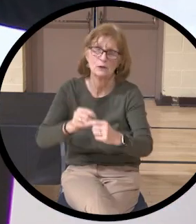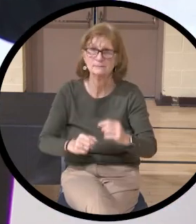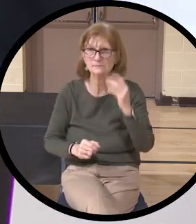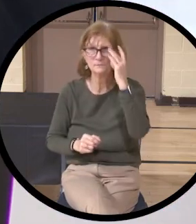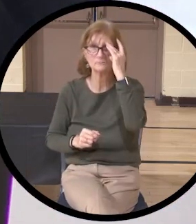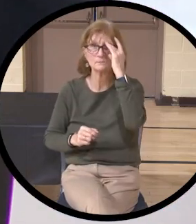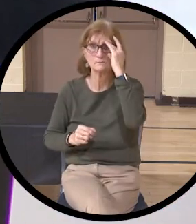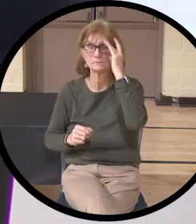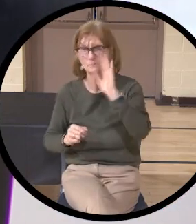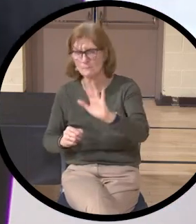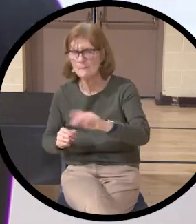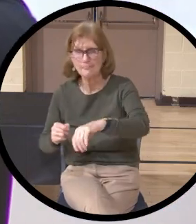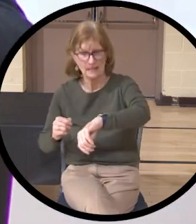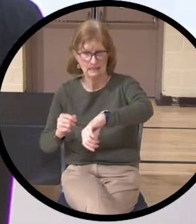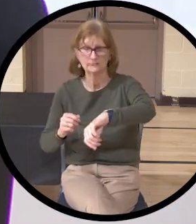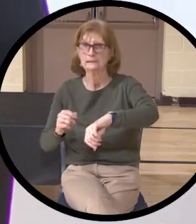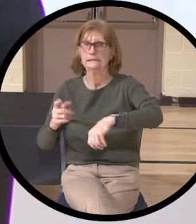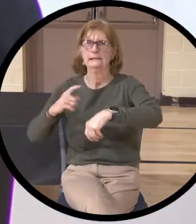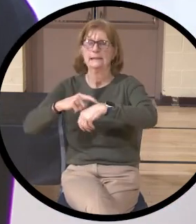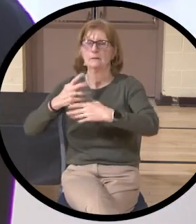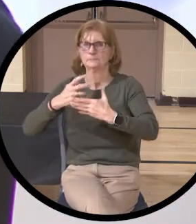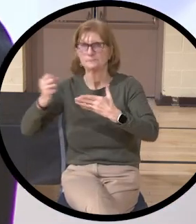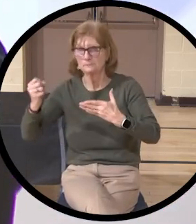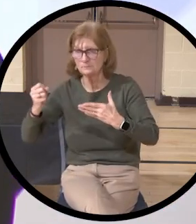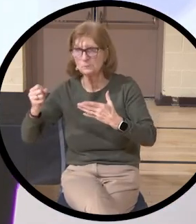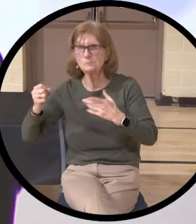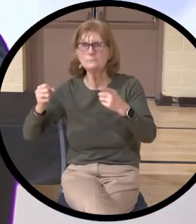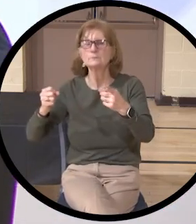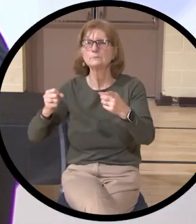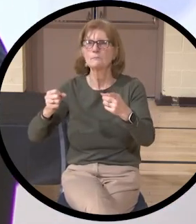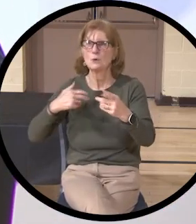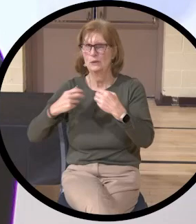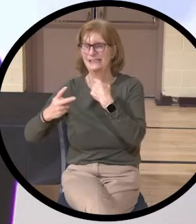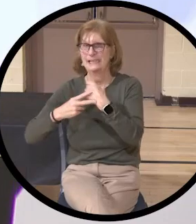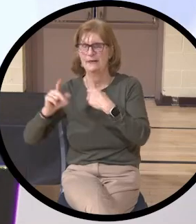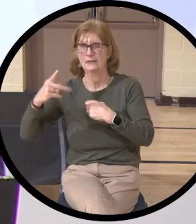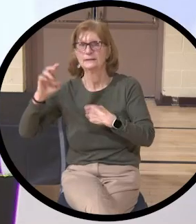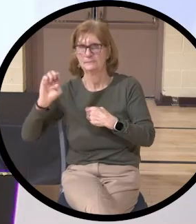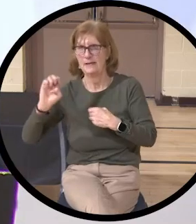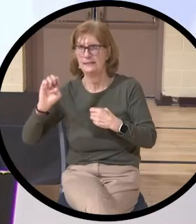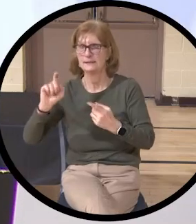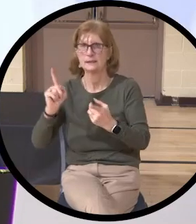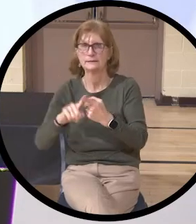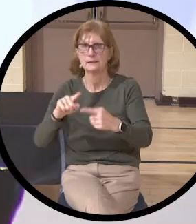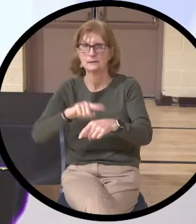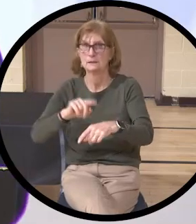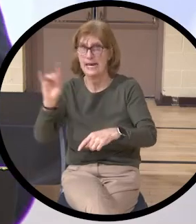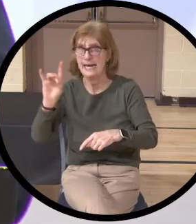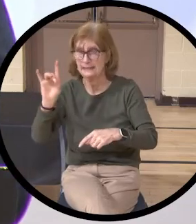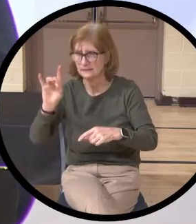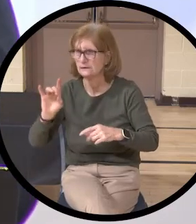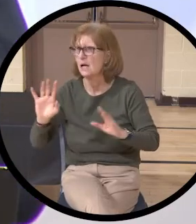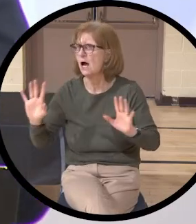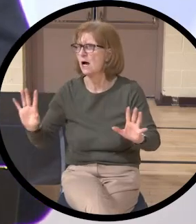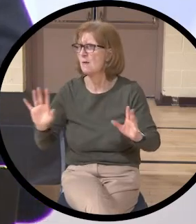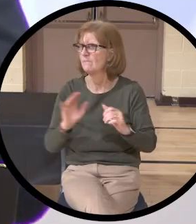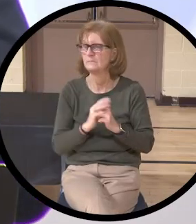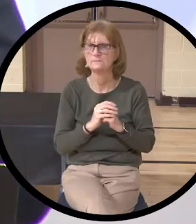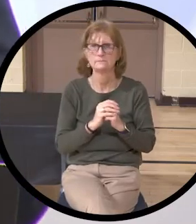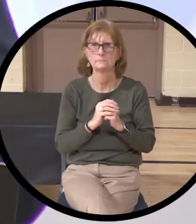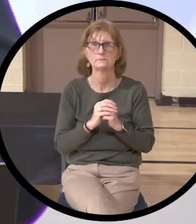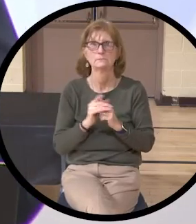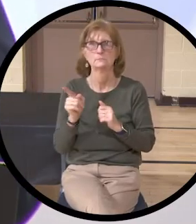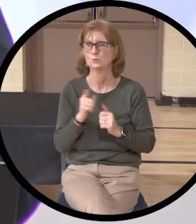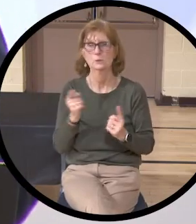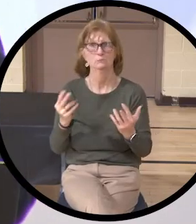We'll get to your question. We are running out of time. We reserved the space till 8. I want to be respectful of the folks here. I think we will stand